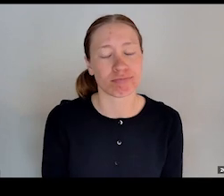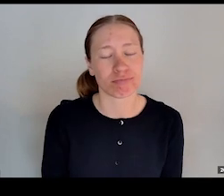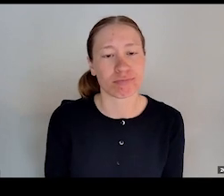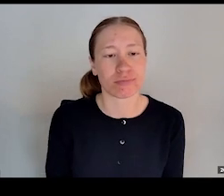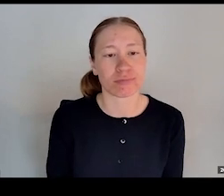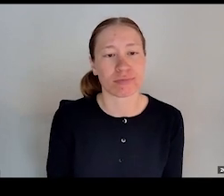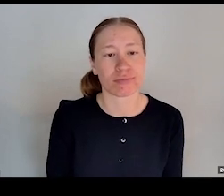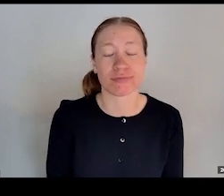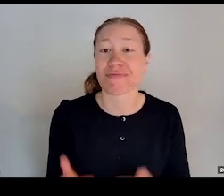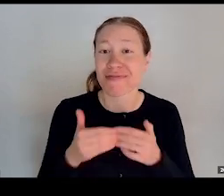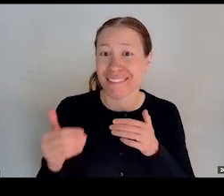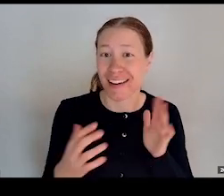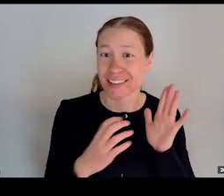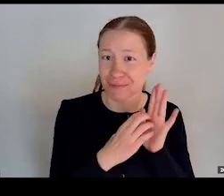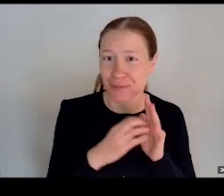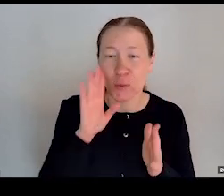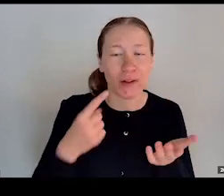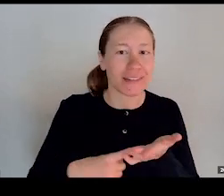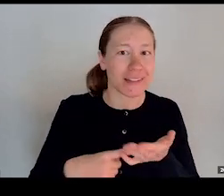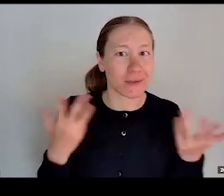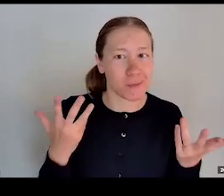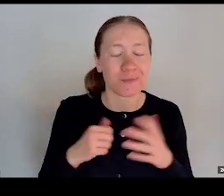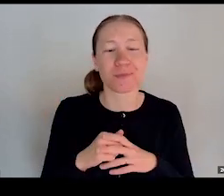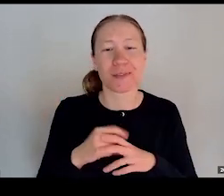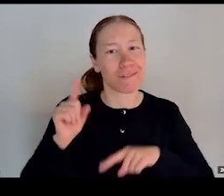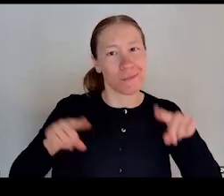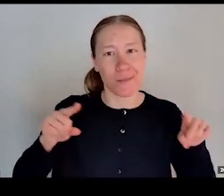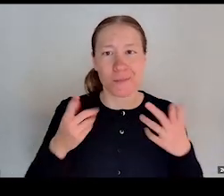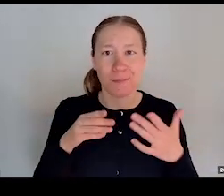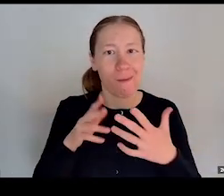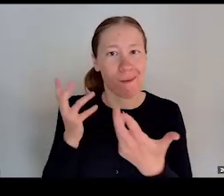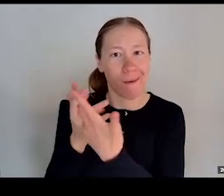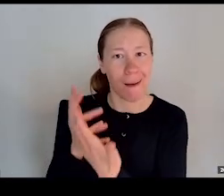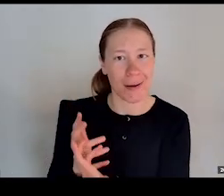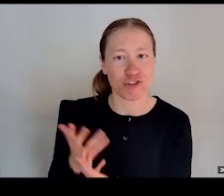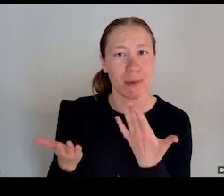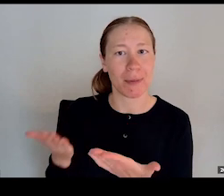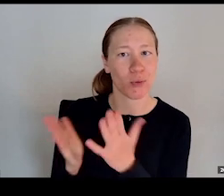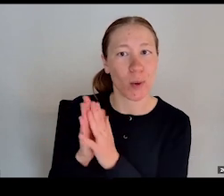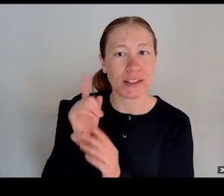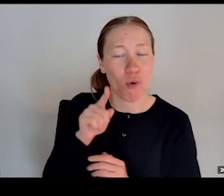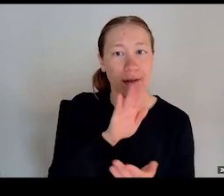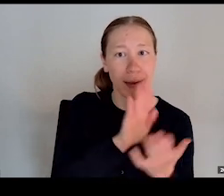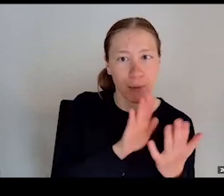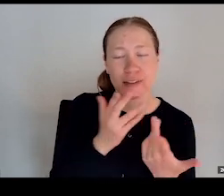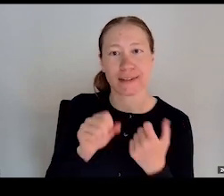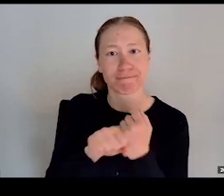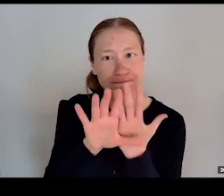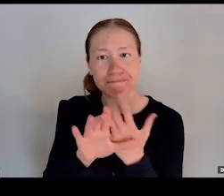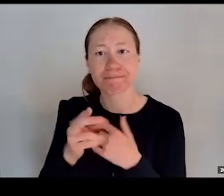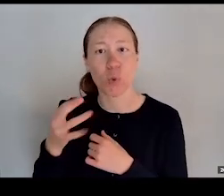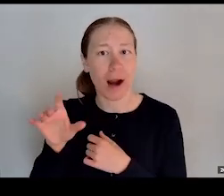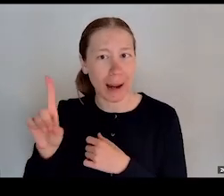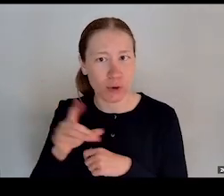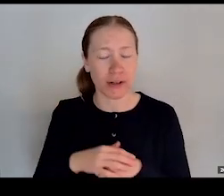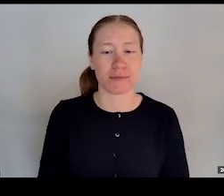In this next section, I'm going to talk about various accommodations that may be requested for an in-person, hybrid, or virtual meeting